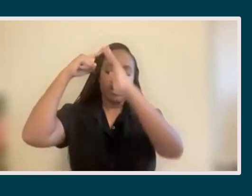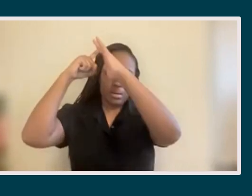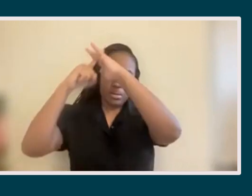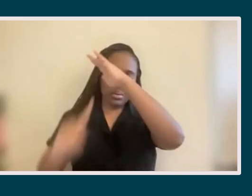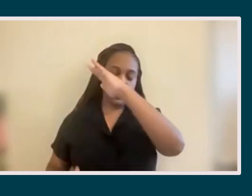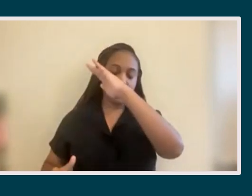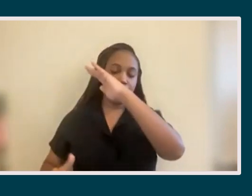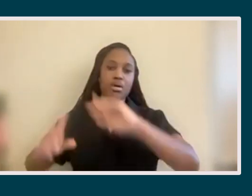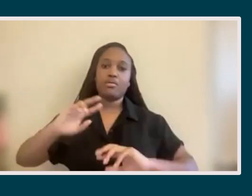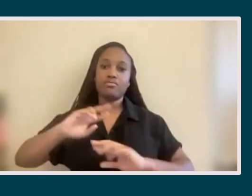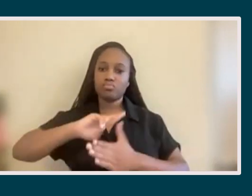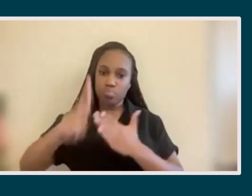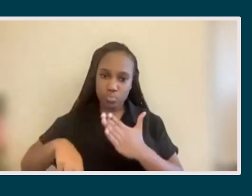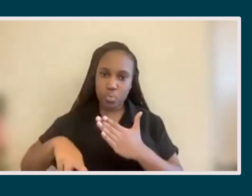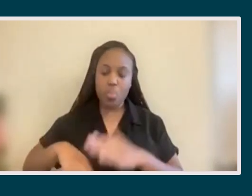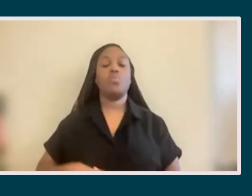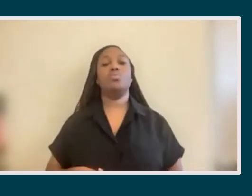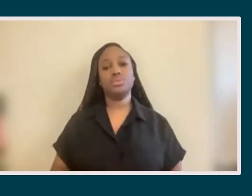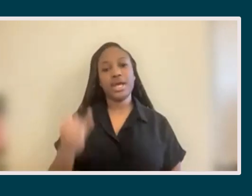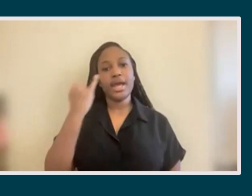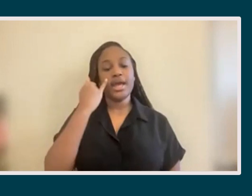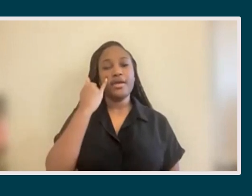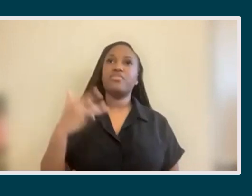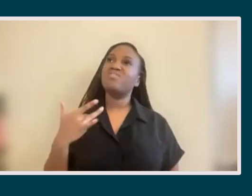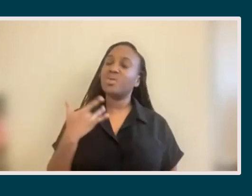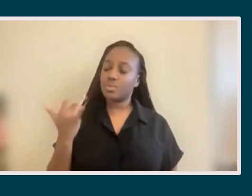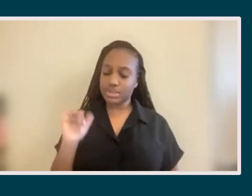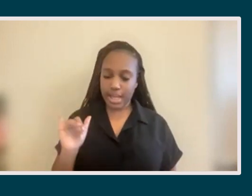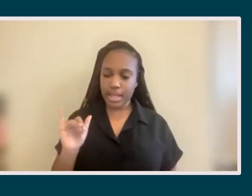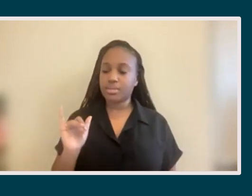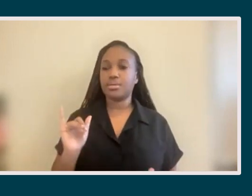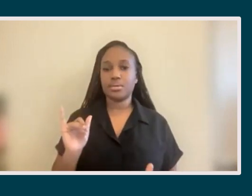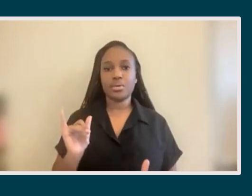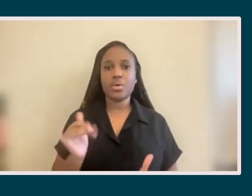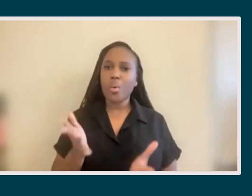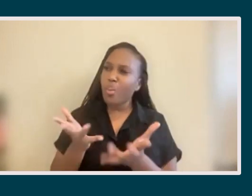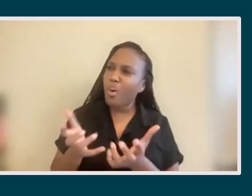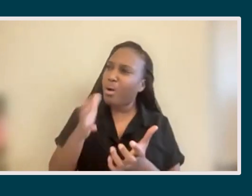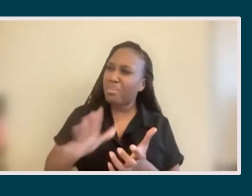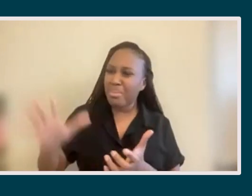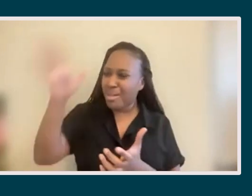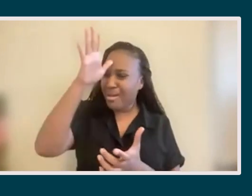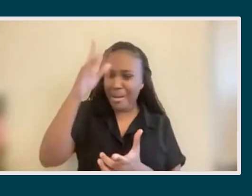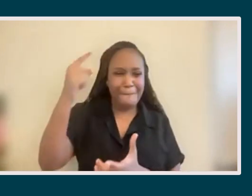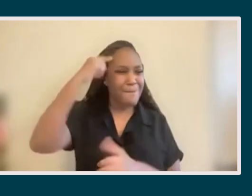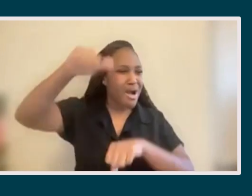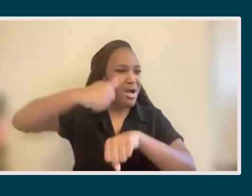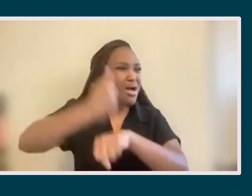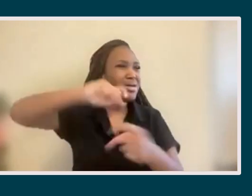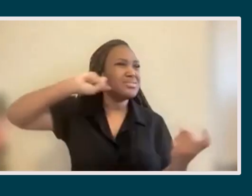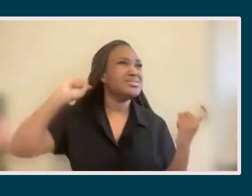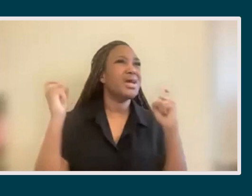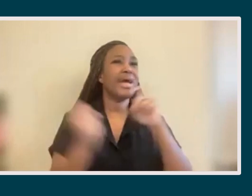of the outcome when it feels as though we really want that parent to change their mind, when it feels as though we really want